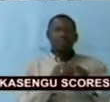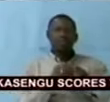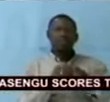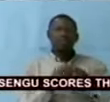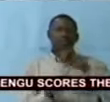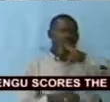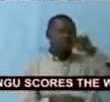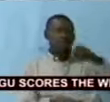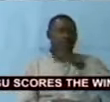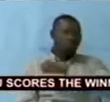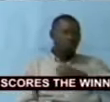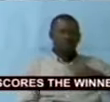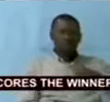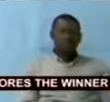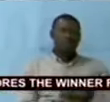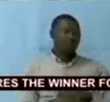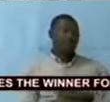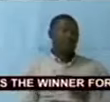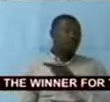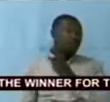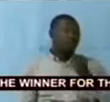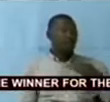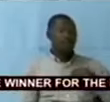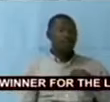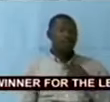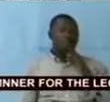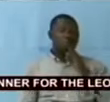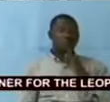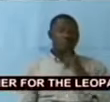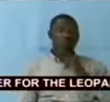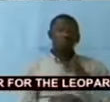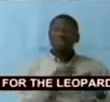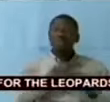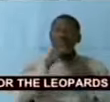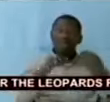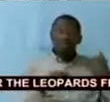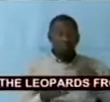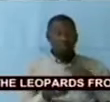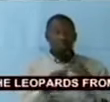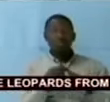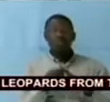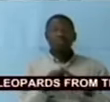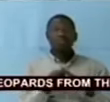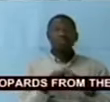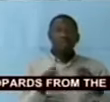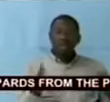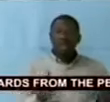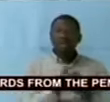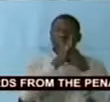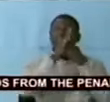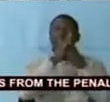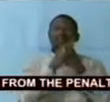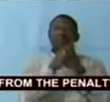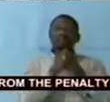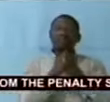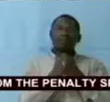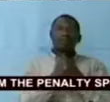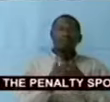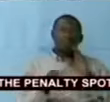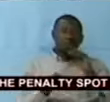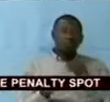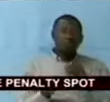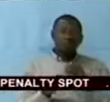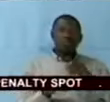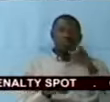accidents, carrying out personal attacks against critics in